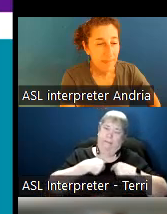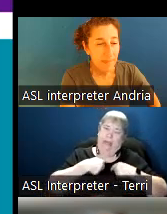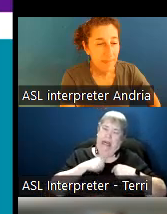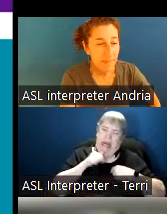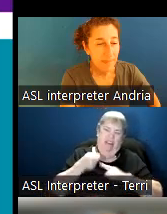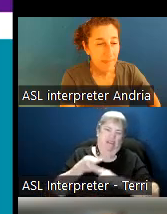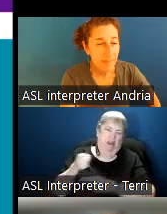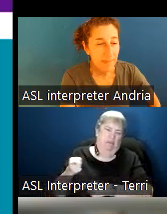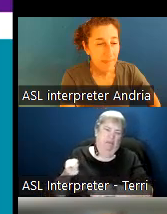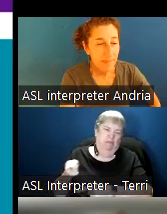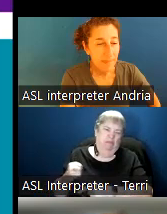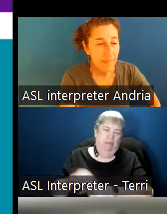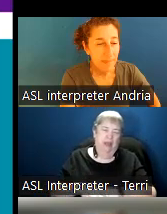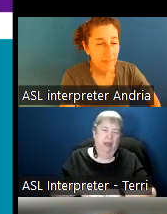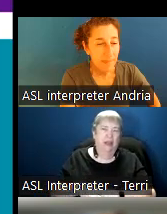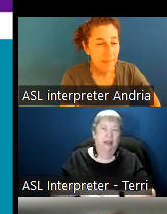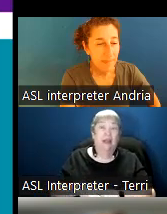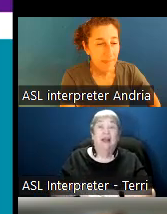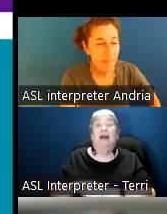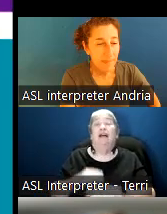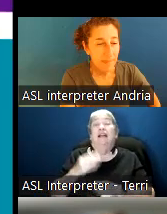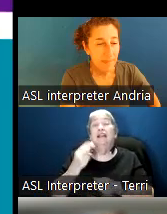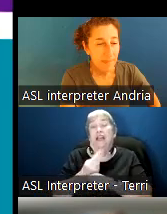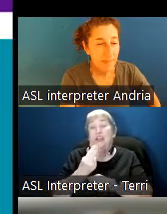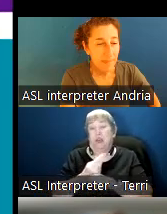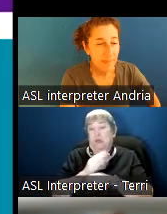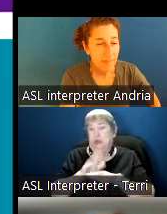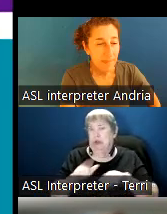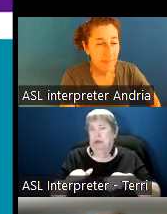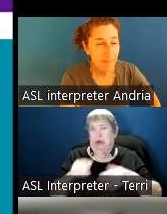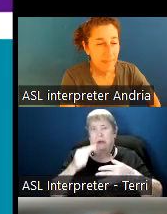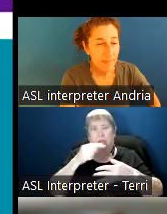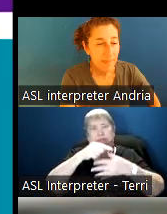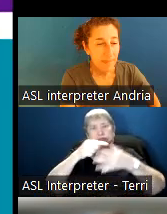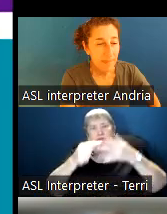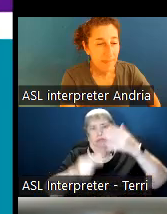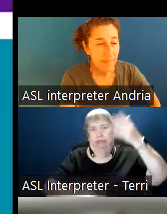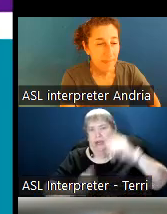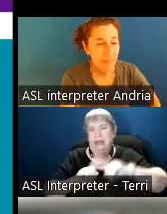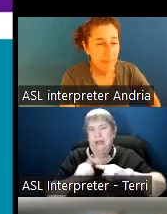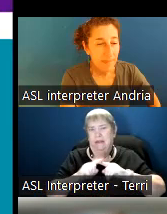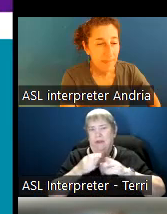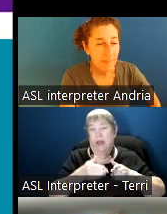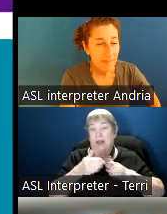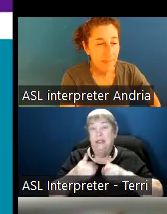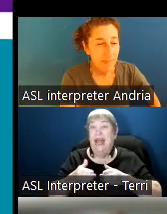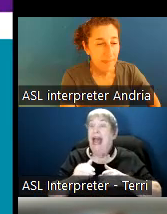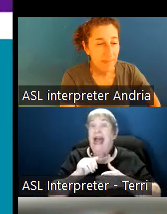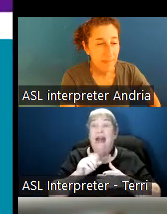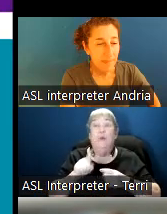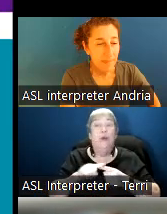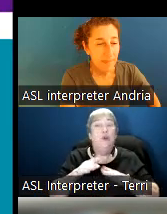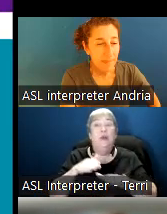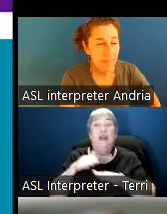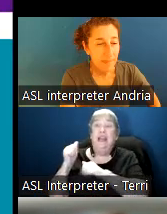partner. So they can use children in just a vast number of ways. And this doesn't even stop when somebody leaves an abusive relationship.